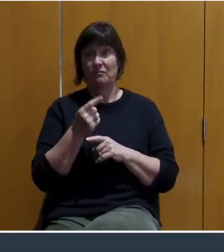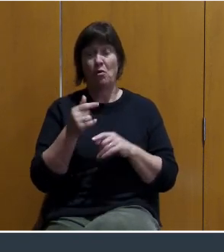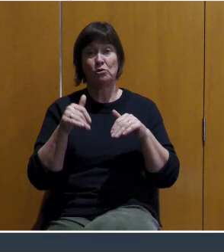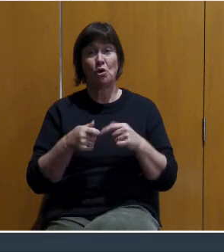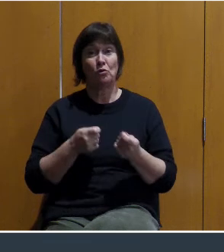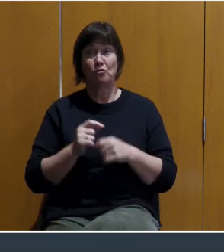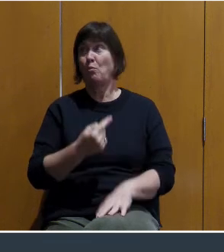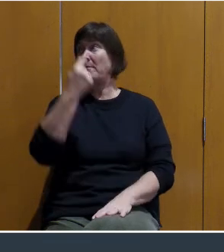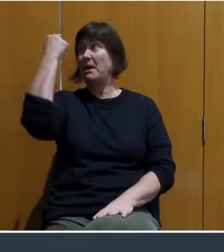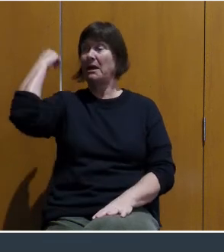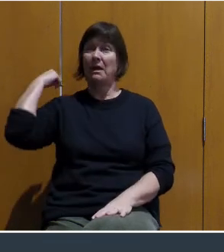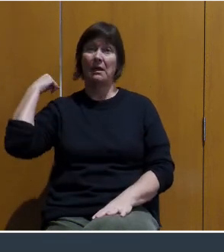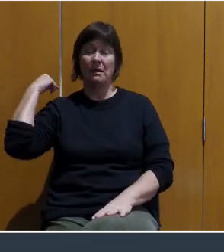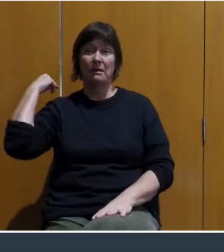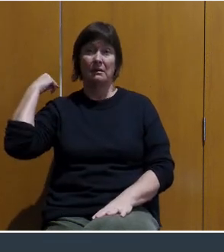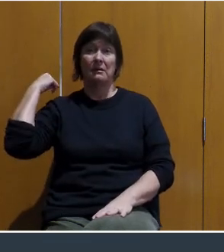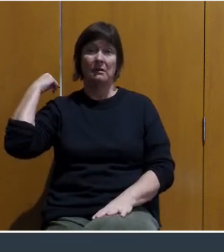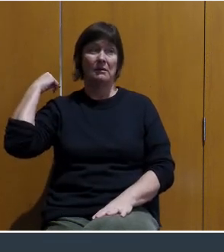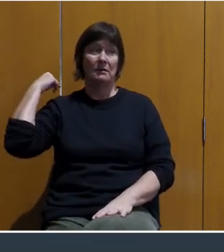become this particular